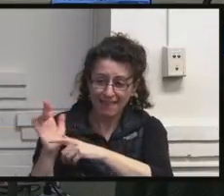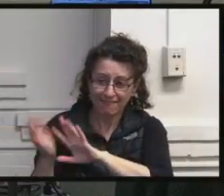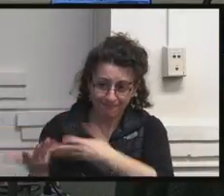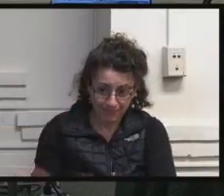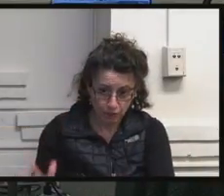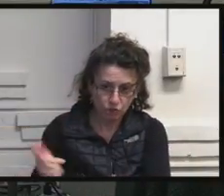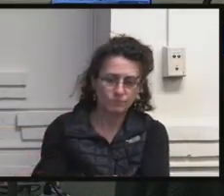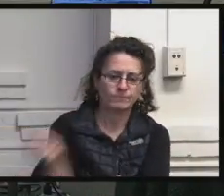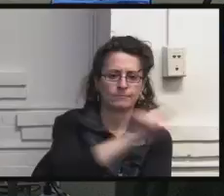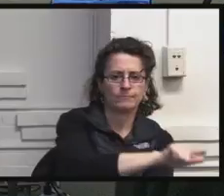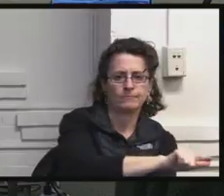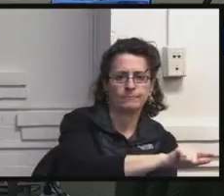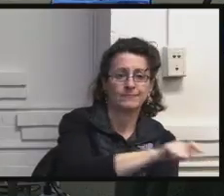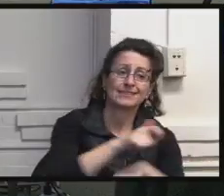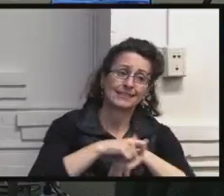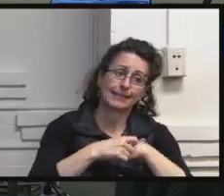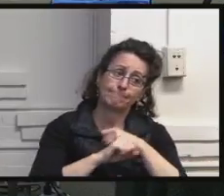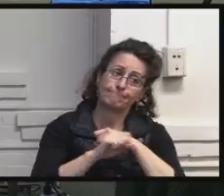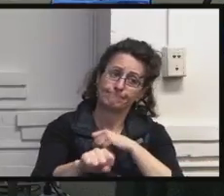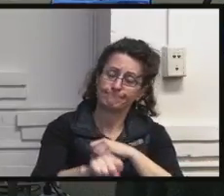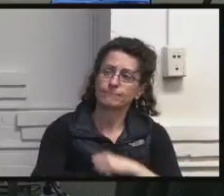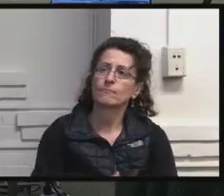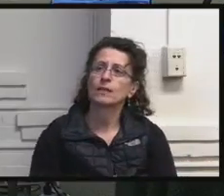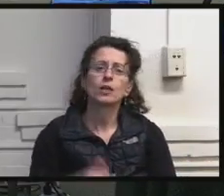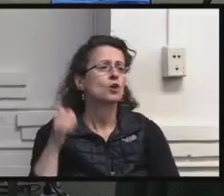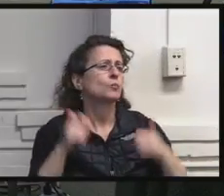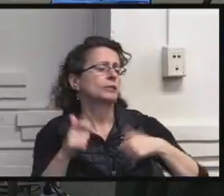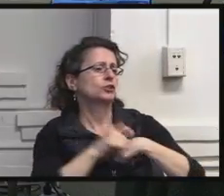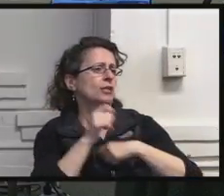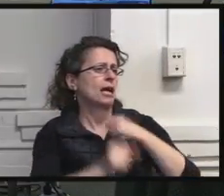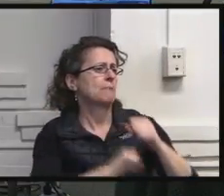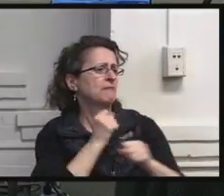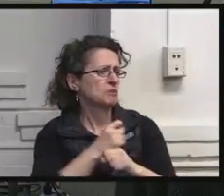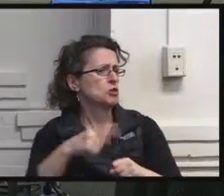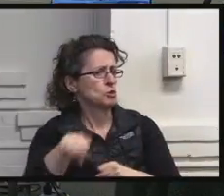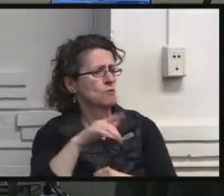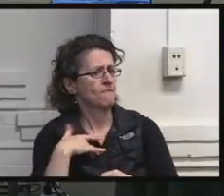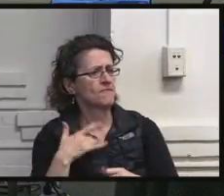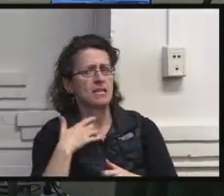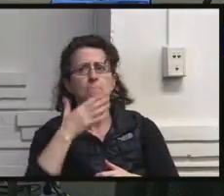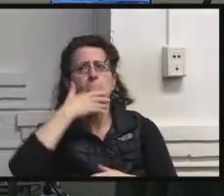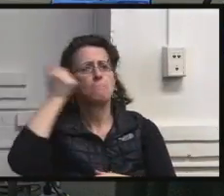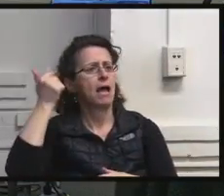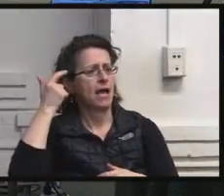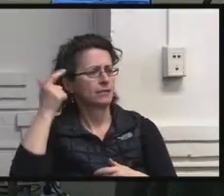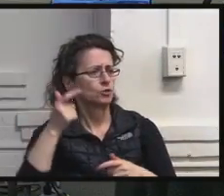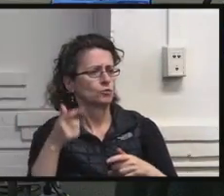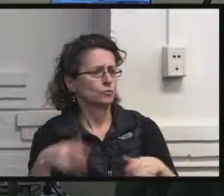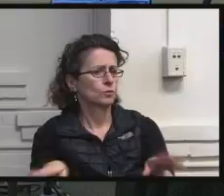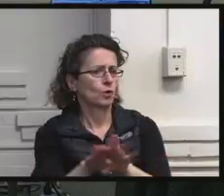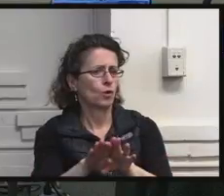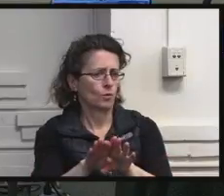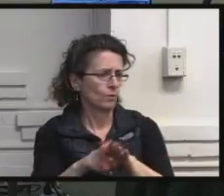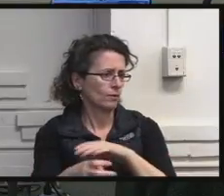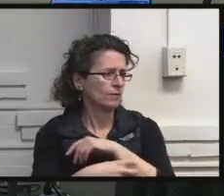Let's go to the next one here. So which time of the year would be the most acceptable for this bridge to be closed for the town of Brattleboro?